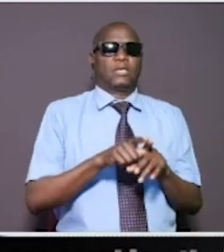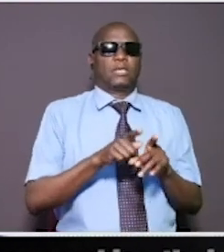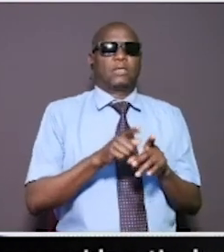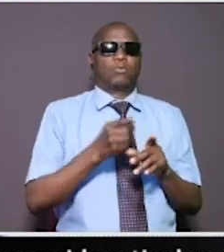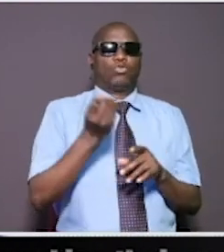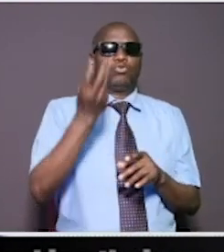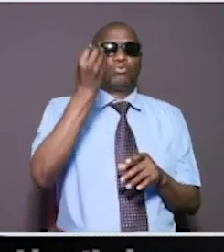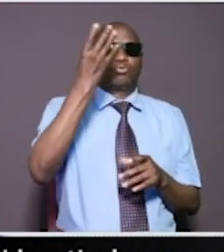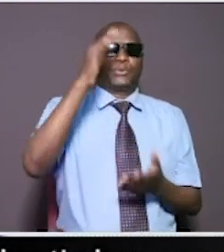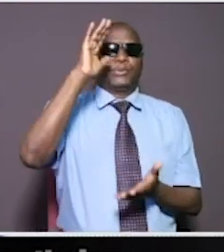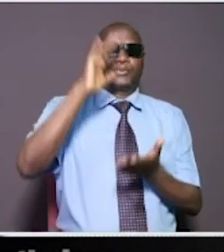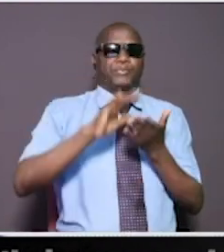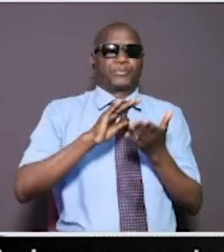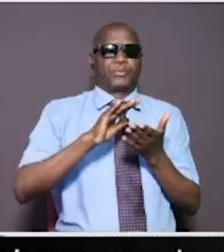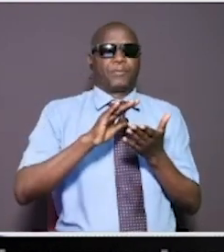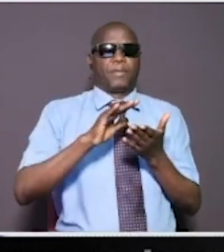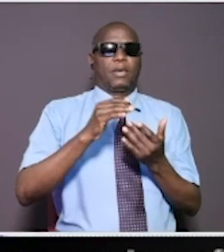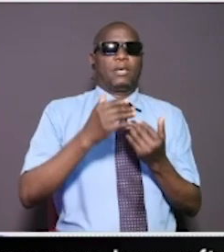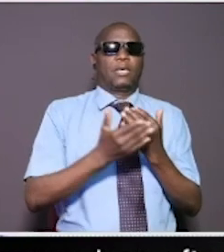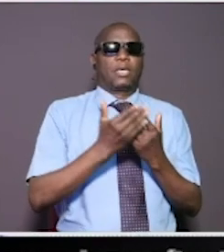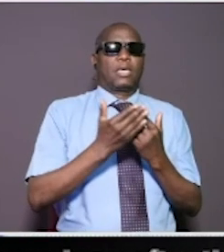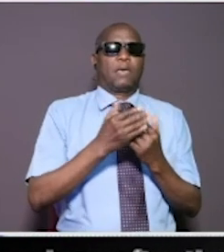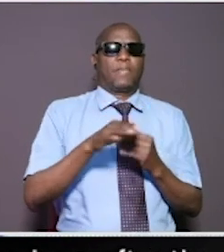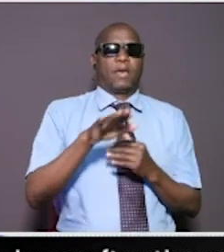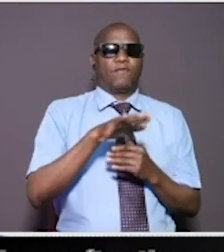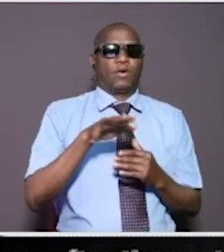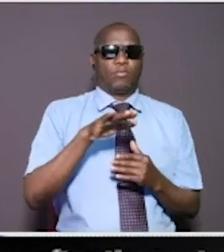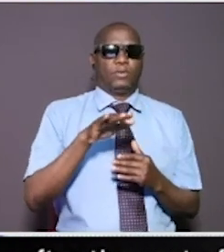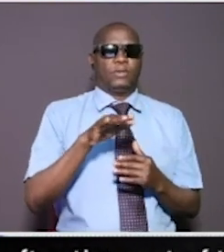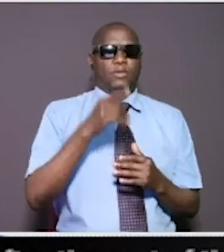of the environment. If you remember, during this